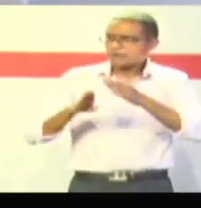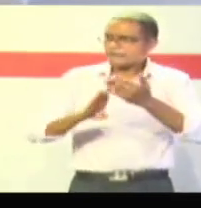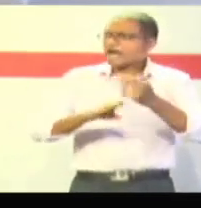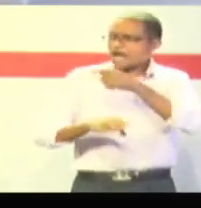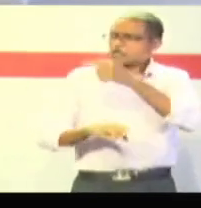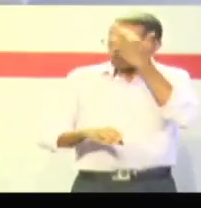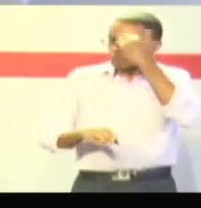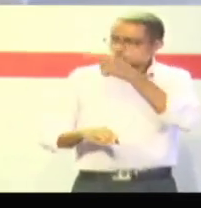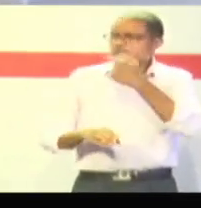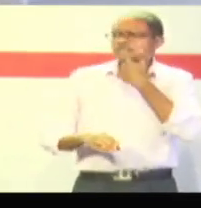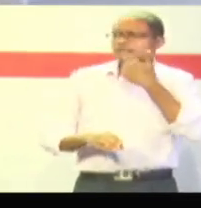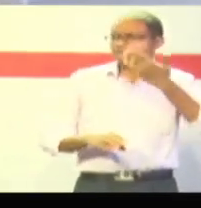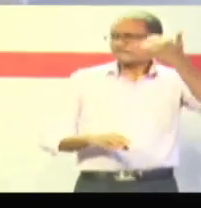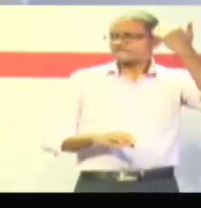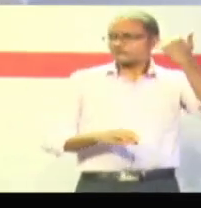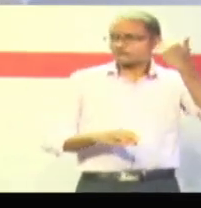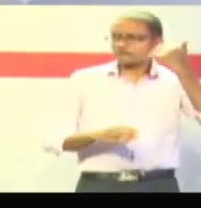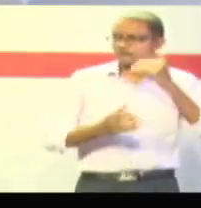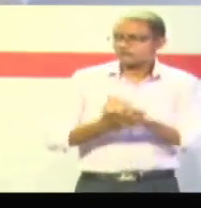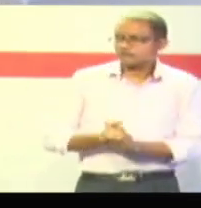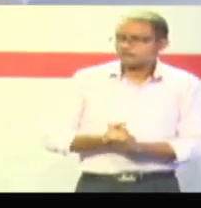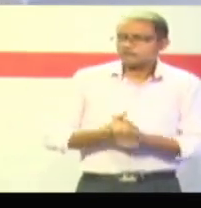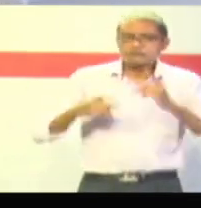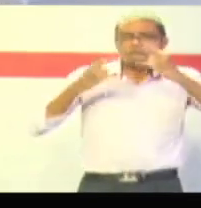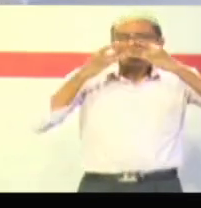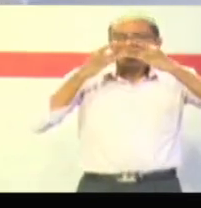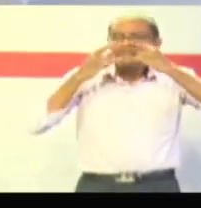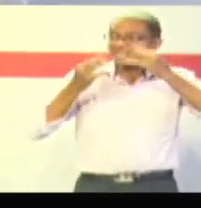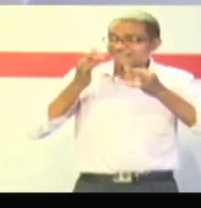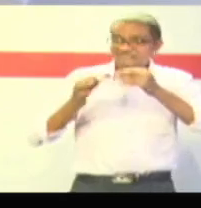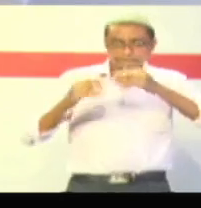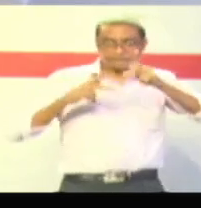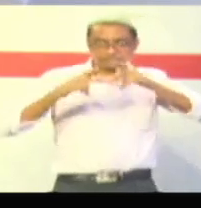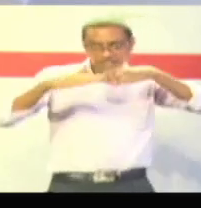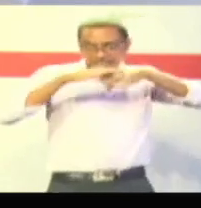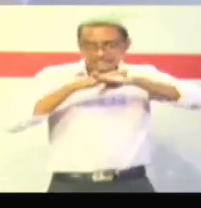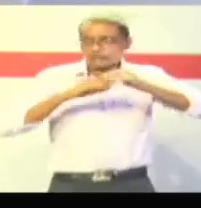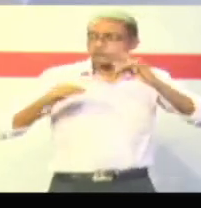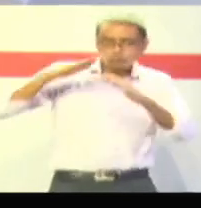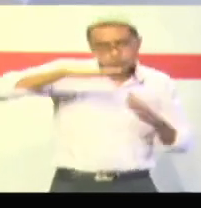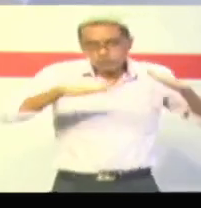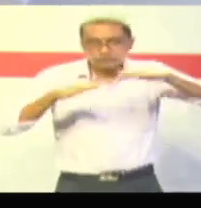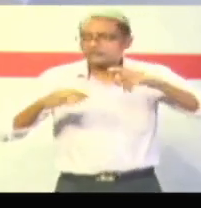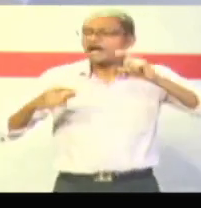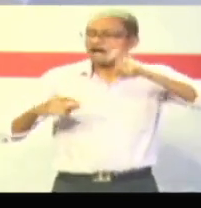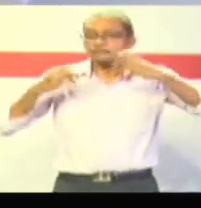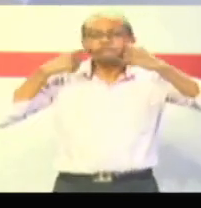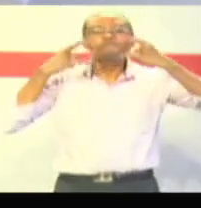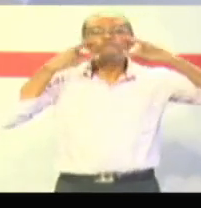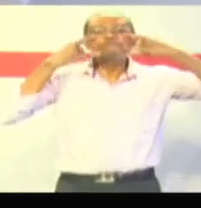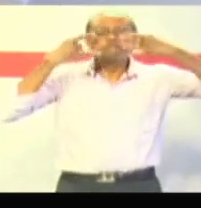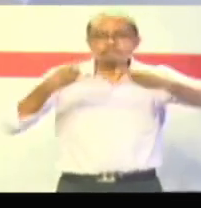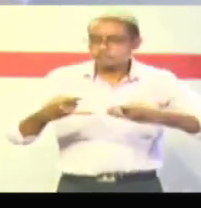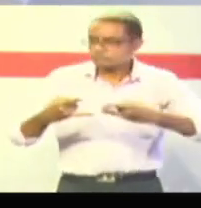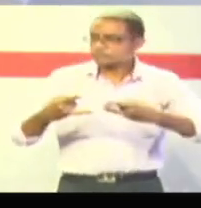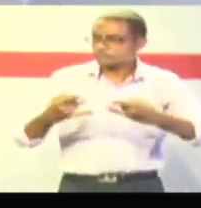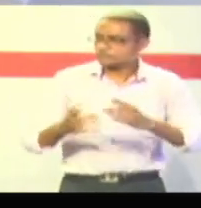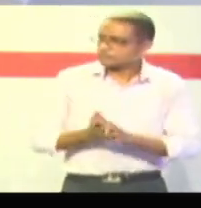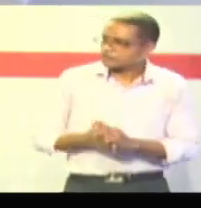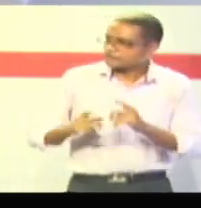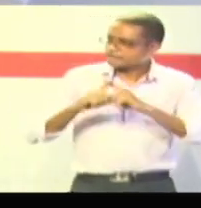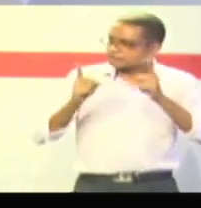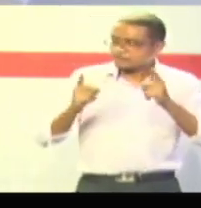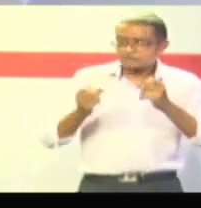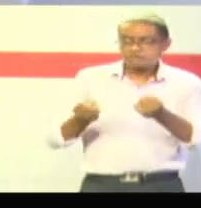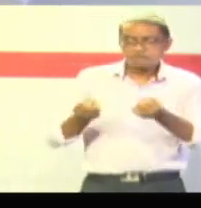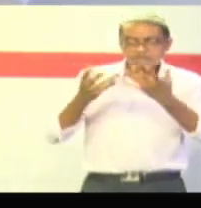that it's because masks would have to come off and any such setting is a danger, but I mean, there have been a